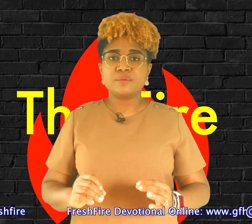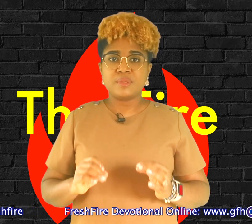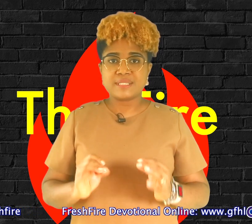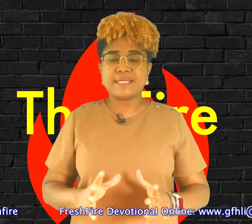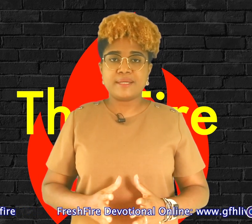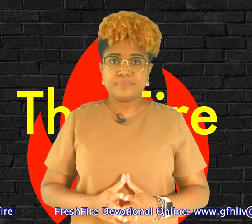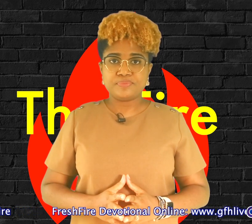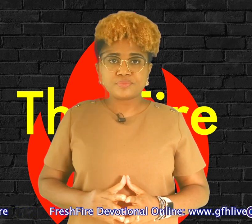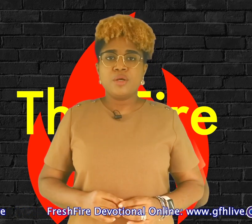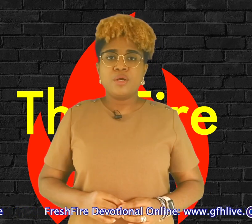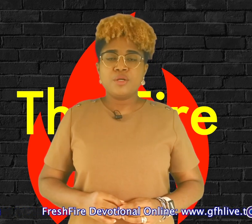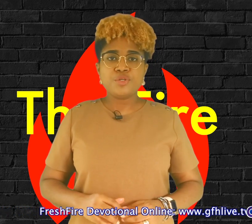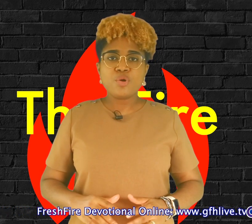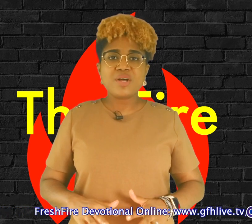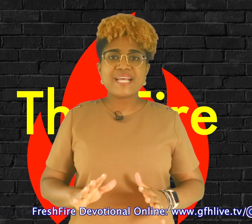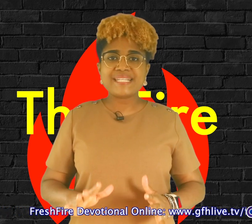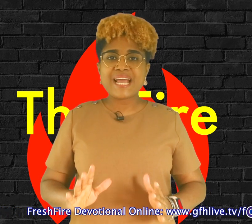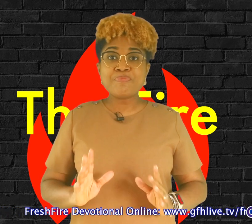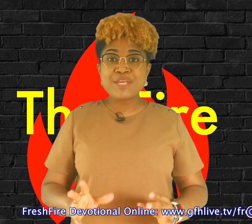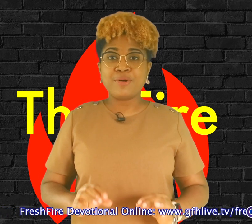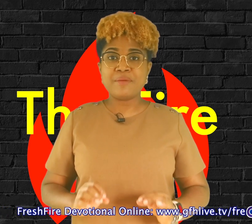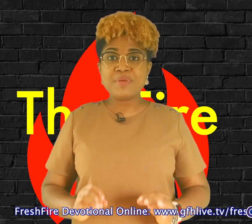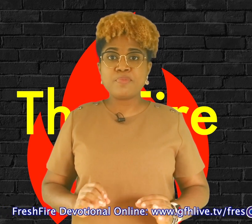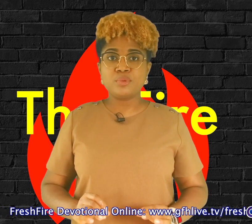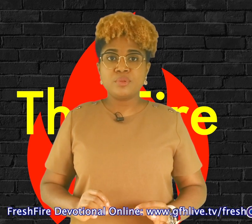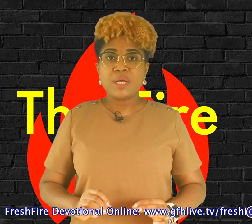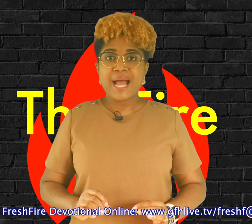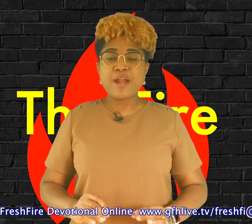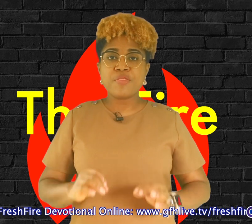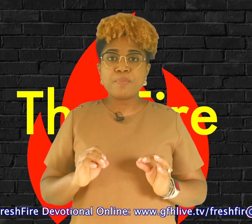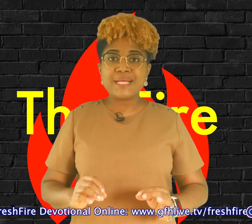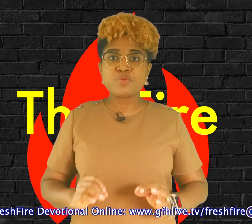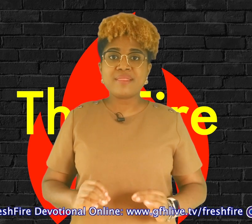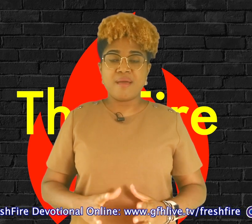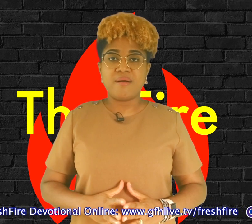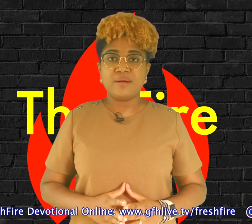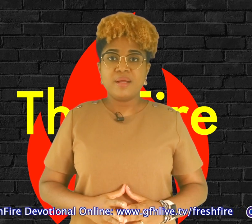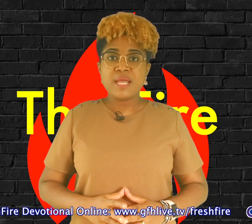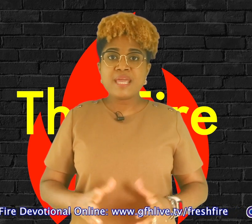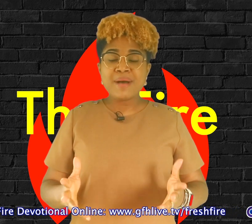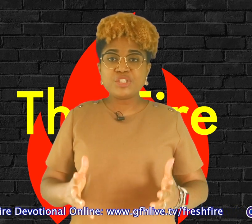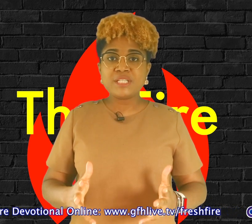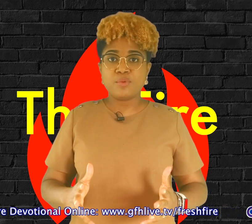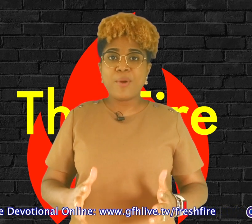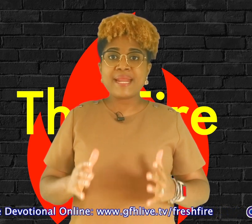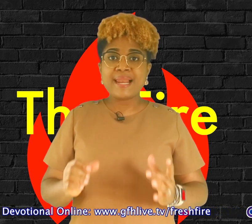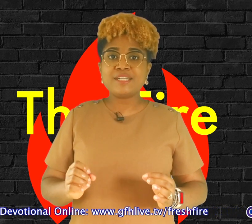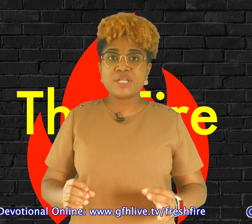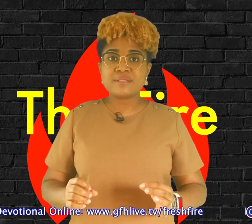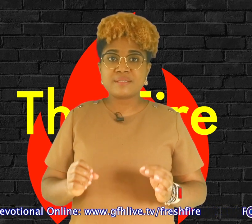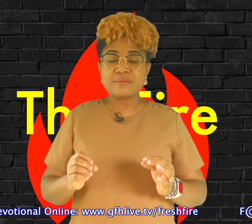heal the sick. You know, God's hand can be on a people and on the place where they are. Imagine